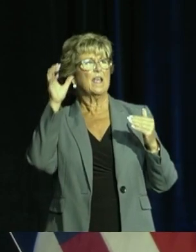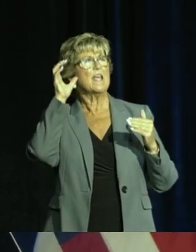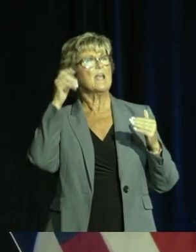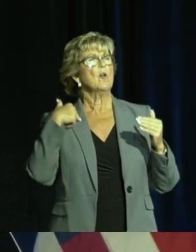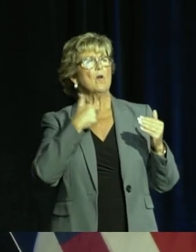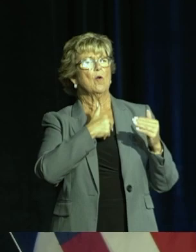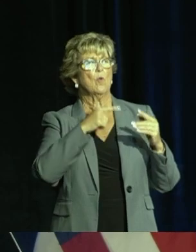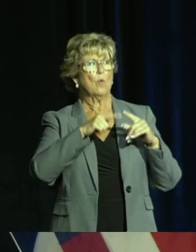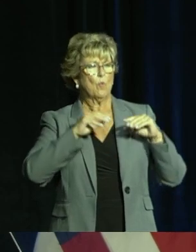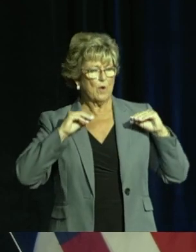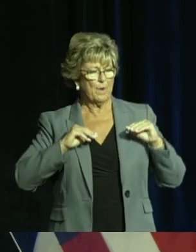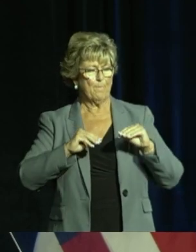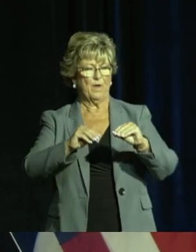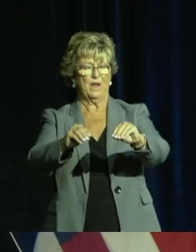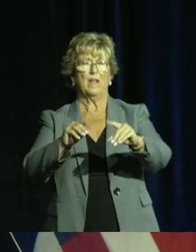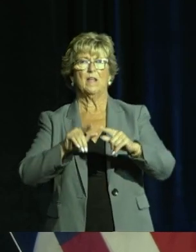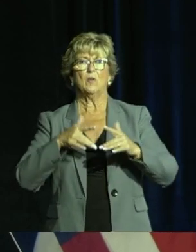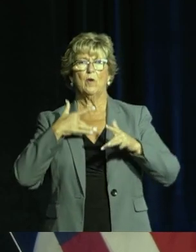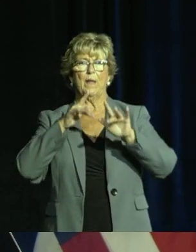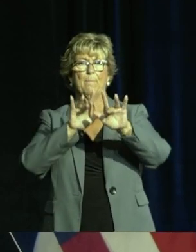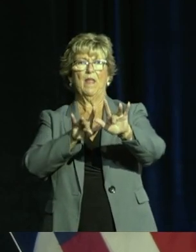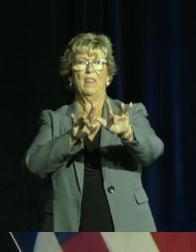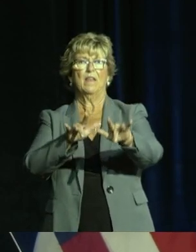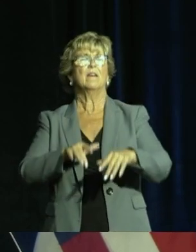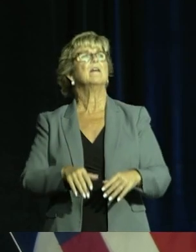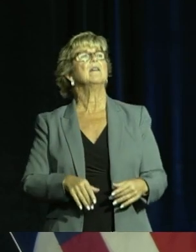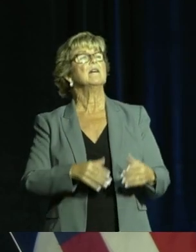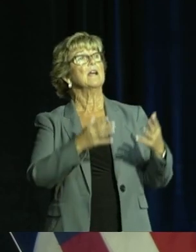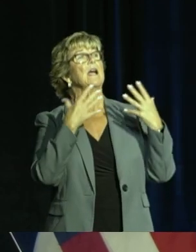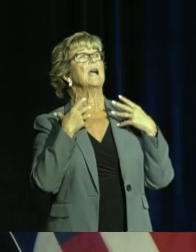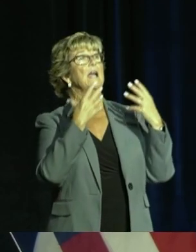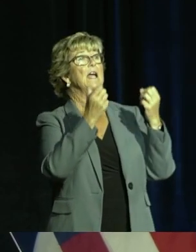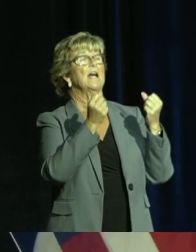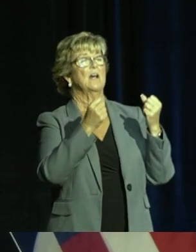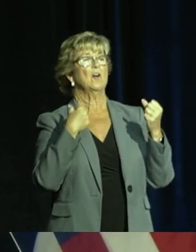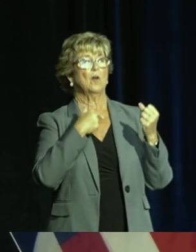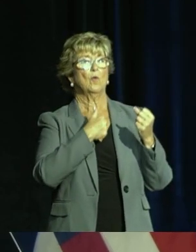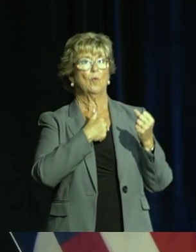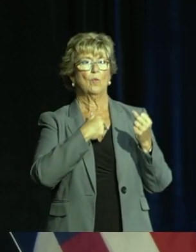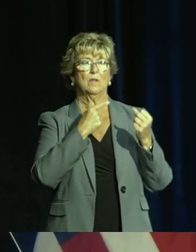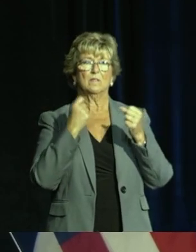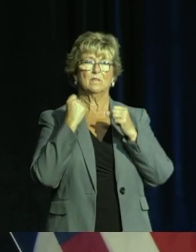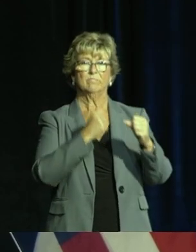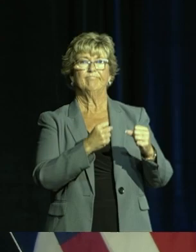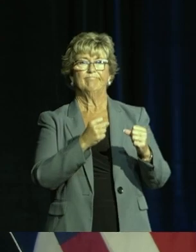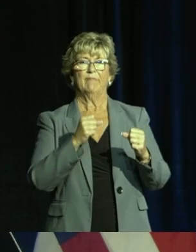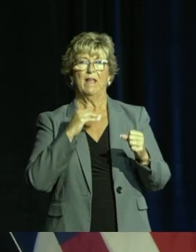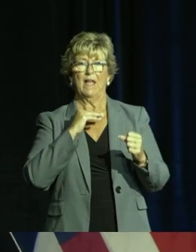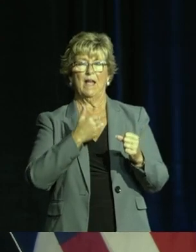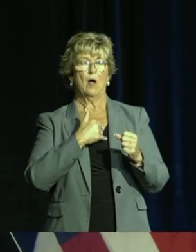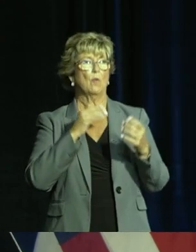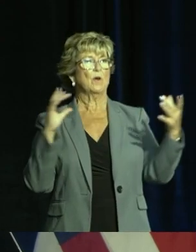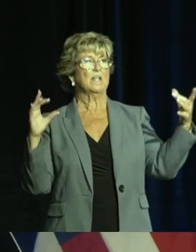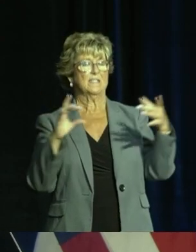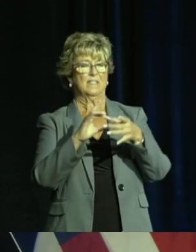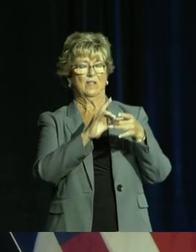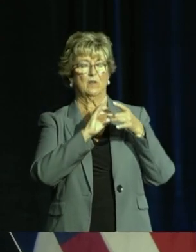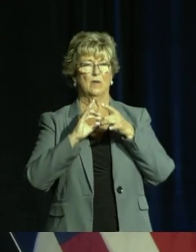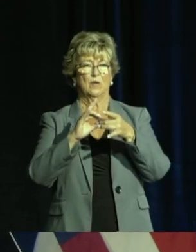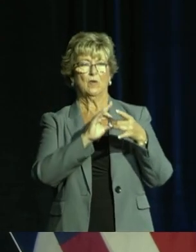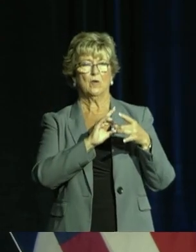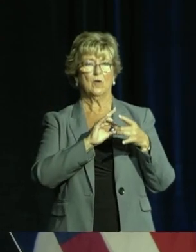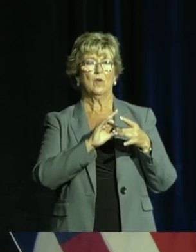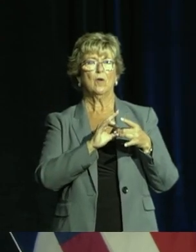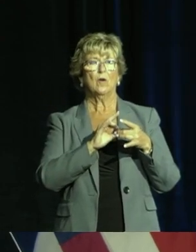we move towards empathy. Hear us as we bolster our solidarity. Hear us as we